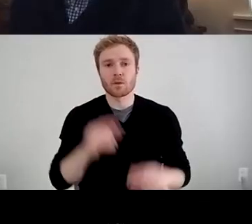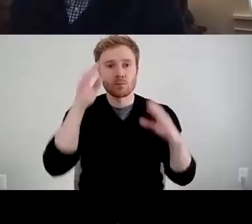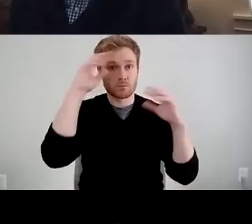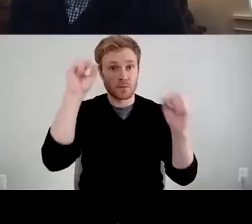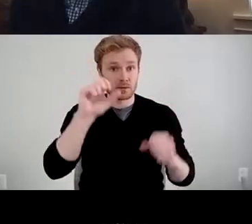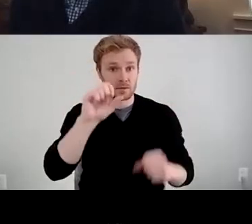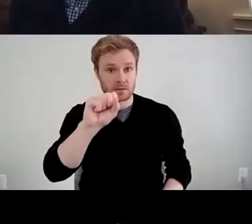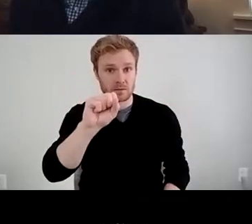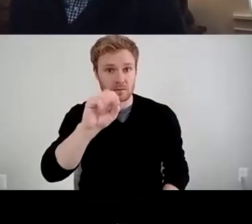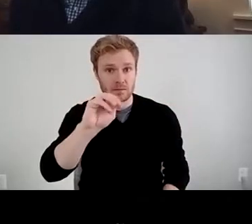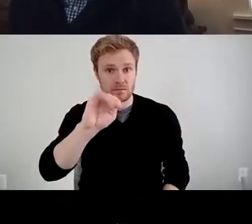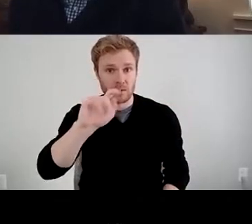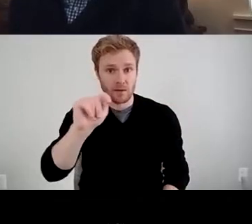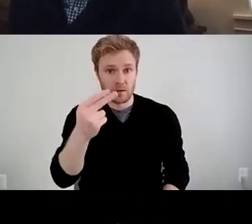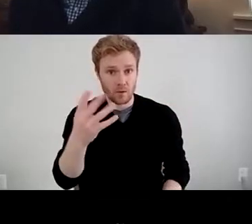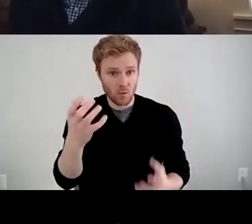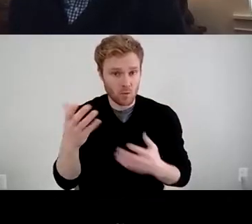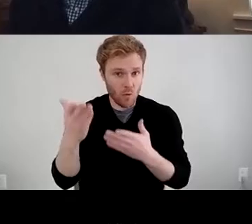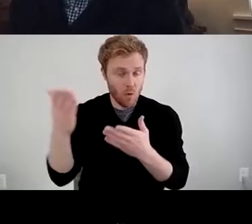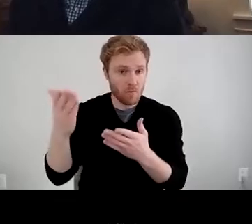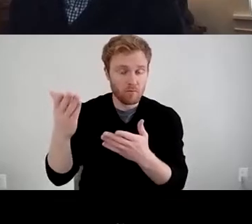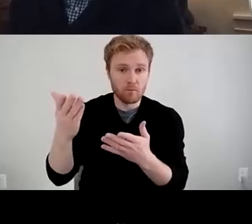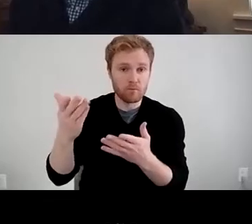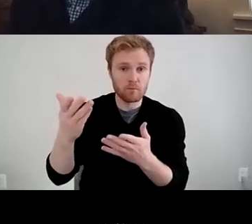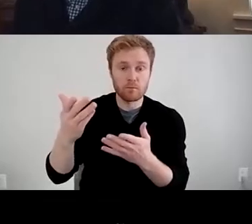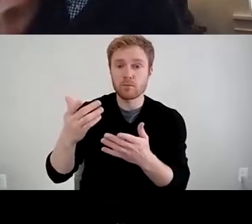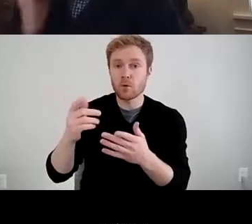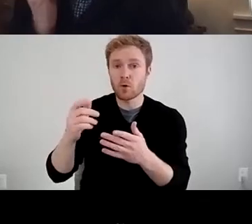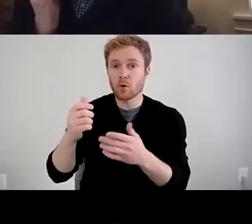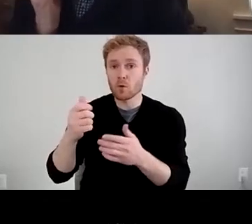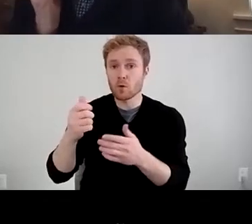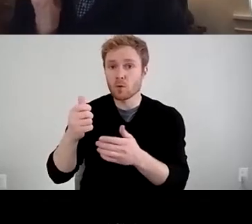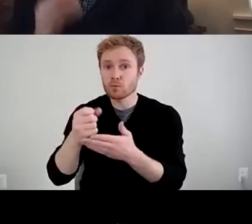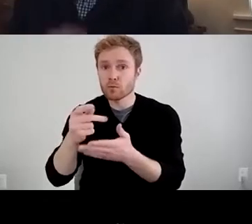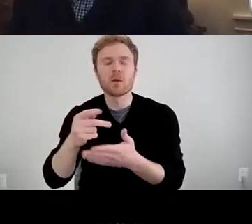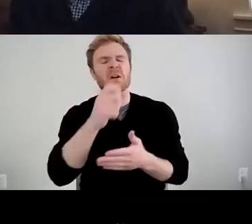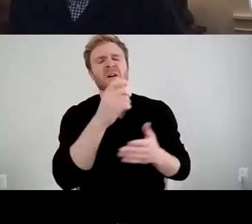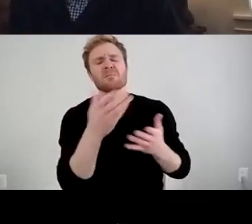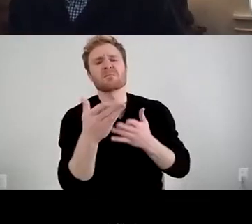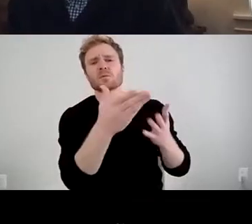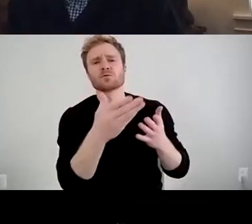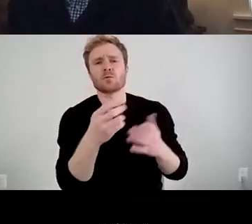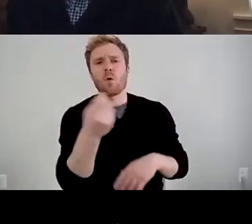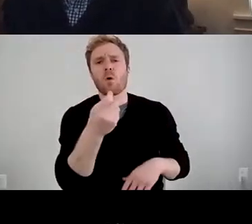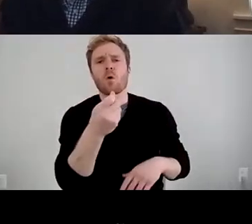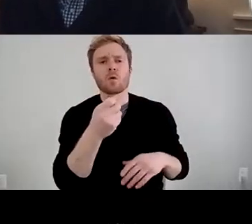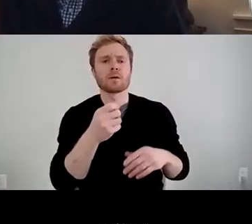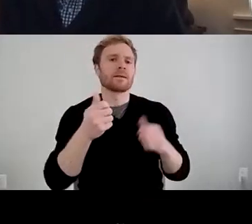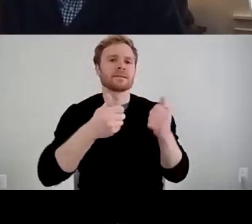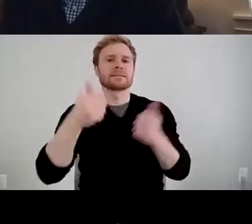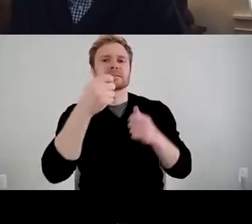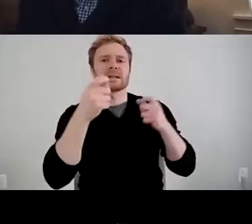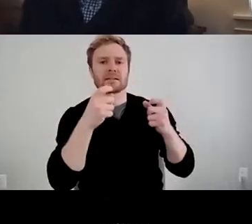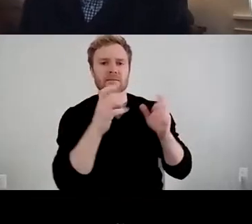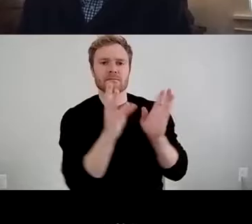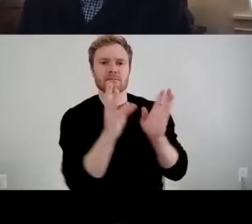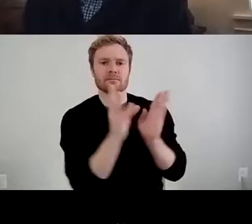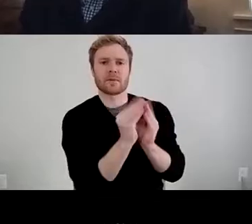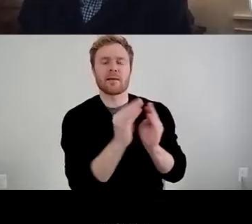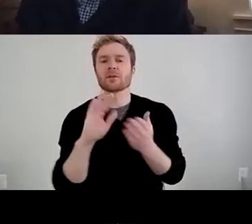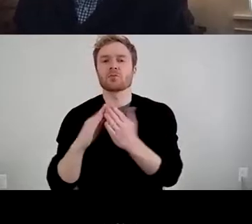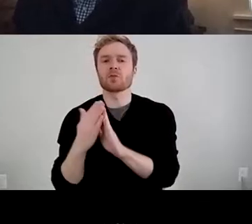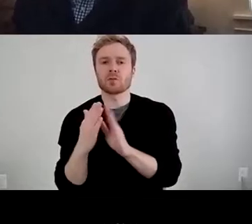thing all the way around. I'm glad we don't practice it, but yeah, to solidify it is a good thing. I will be supportive. Thank you. Thank